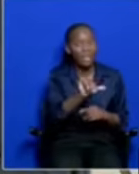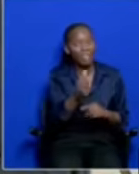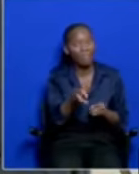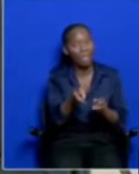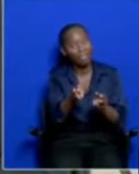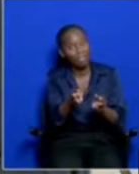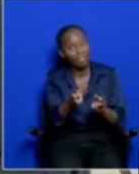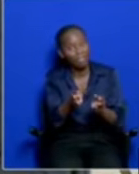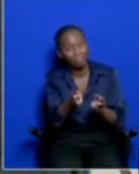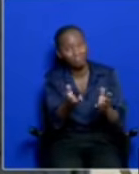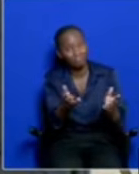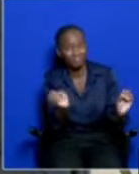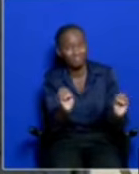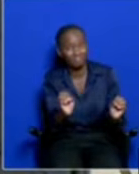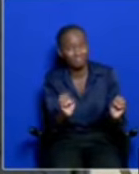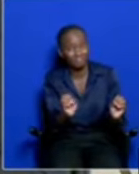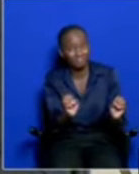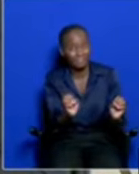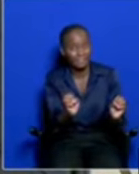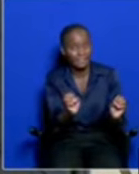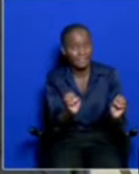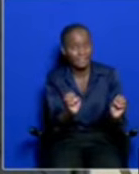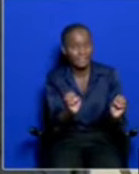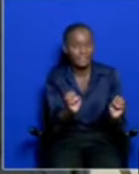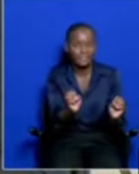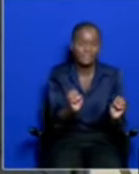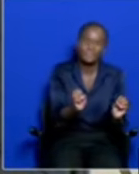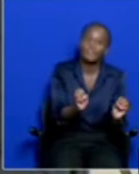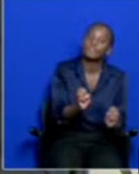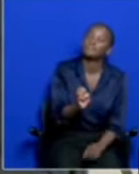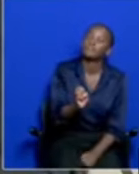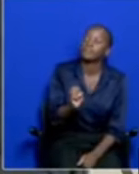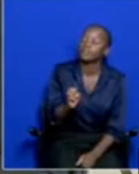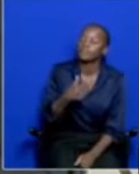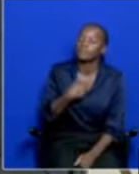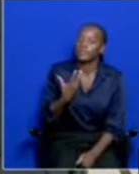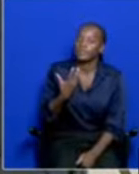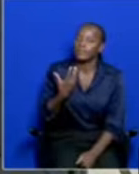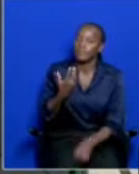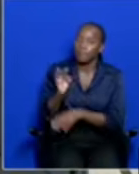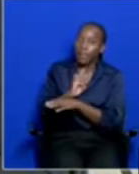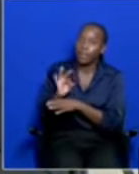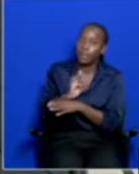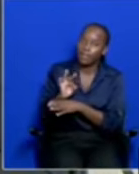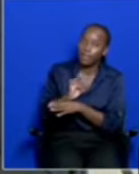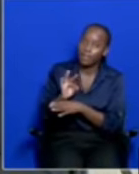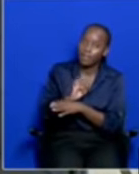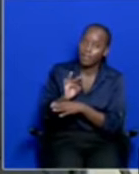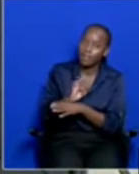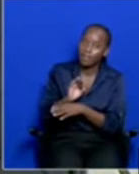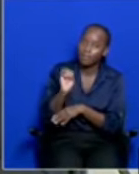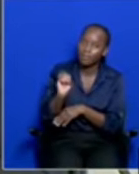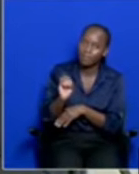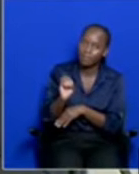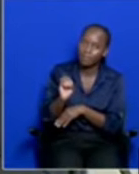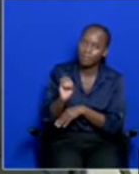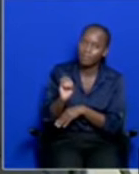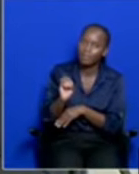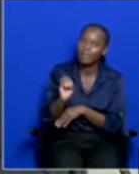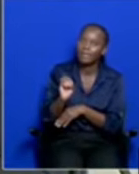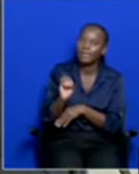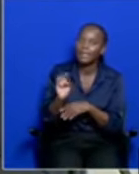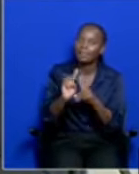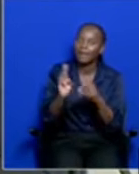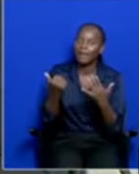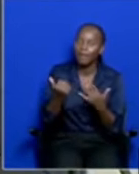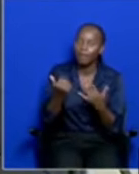I do have a plan which, if I can reveal it, everyone is